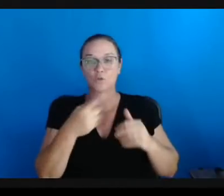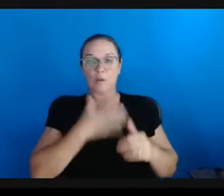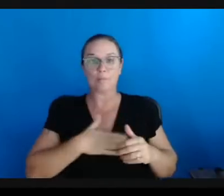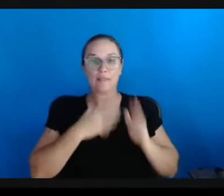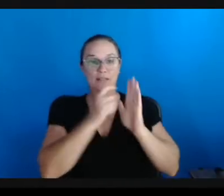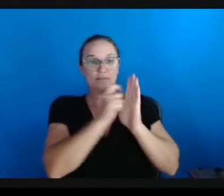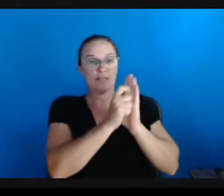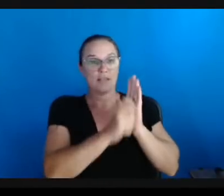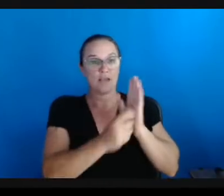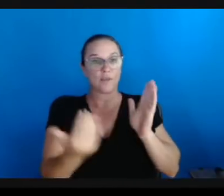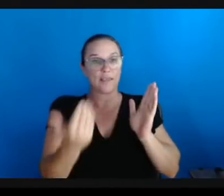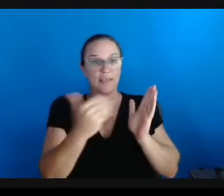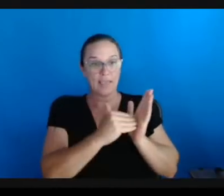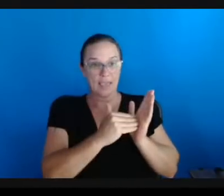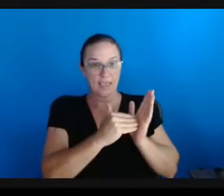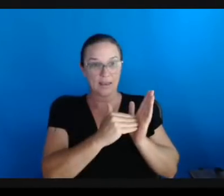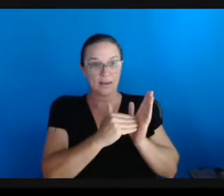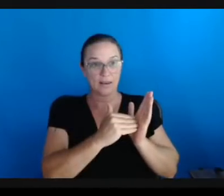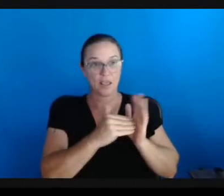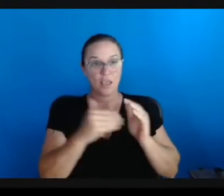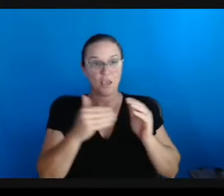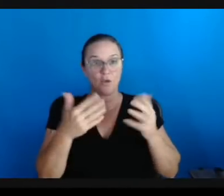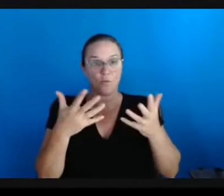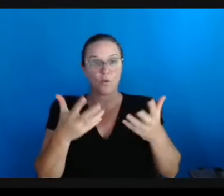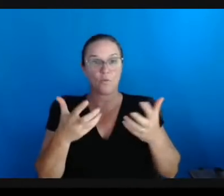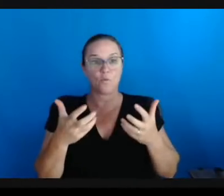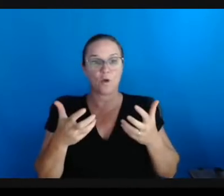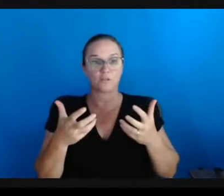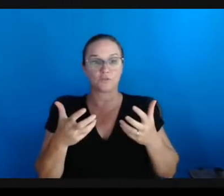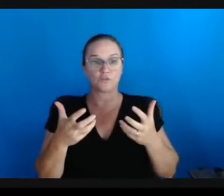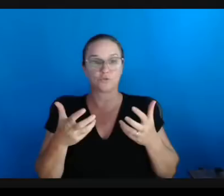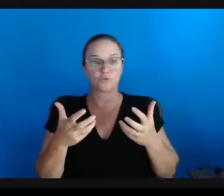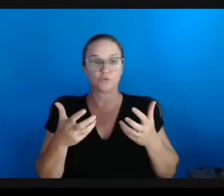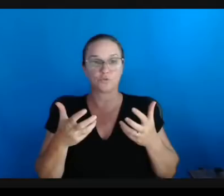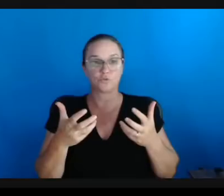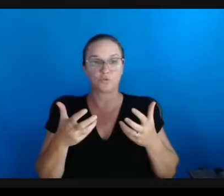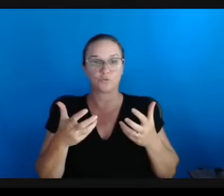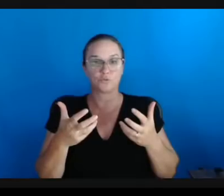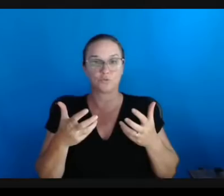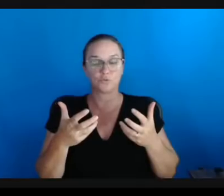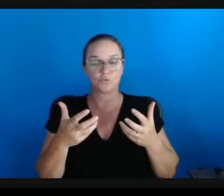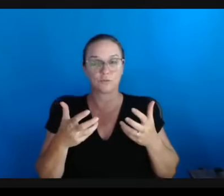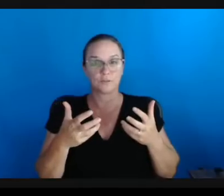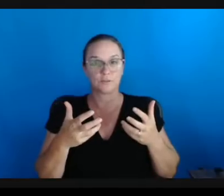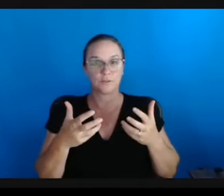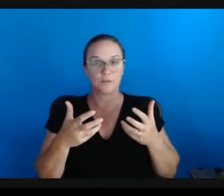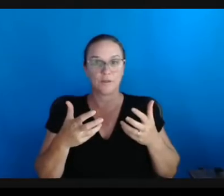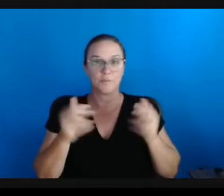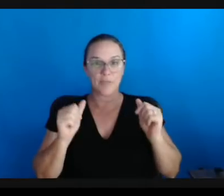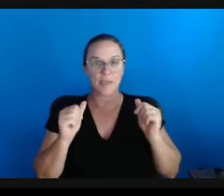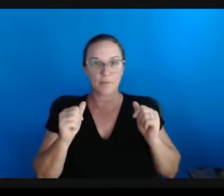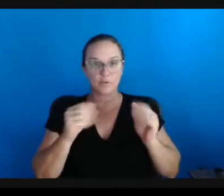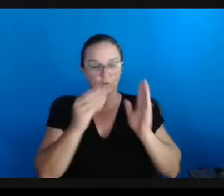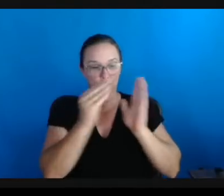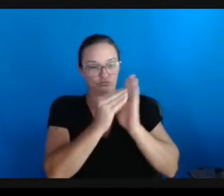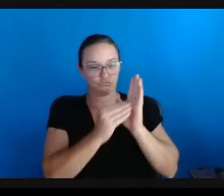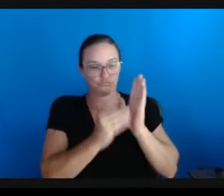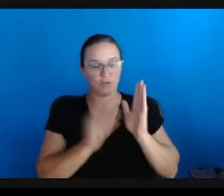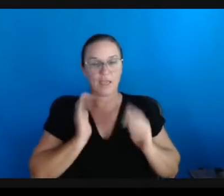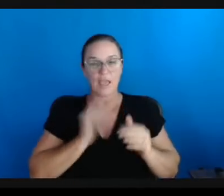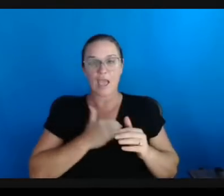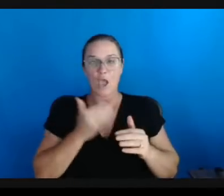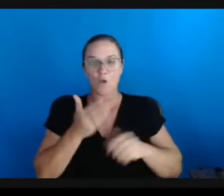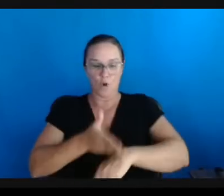trying to capture our progress over time and see what's changing over time. So it'd be